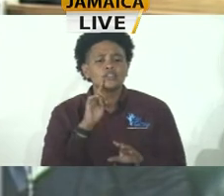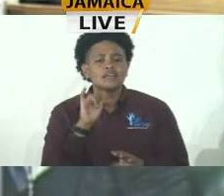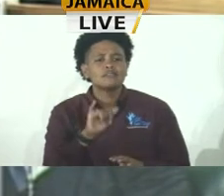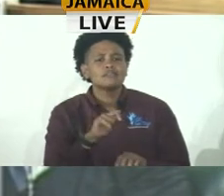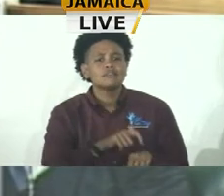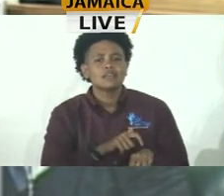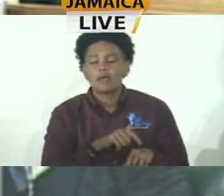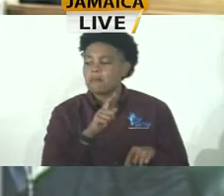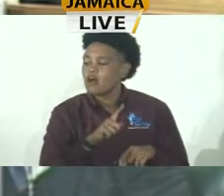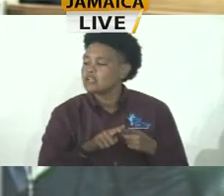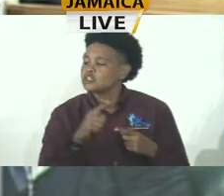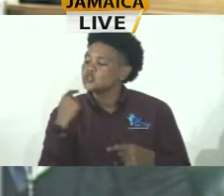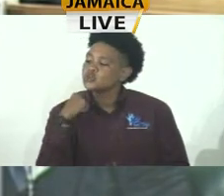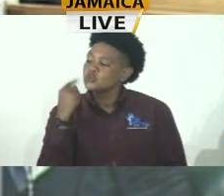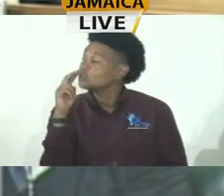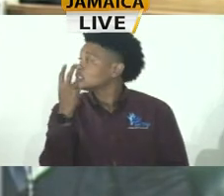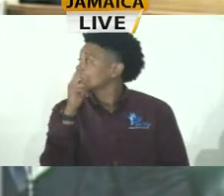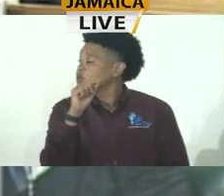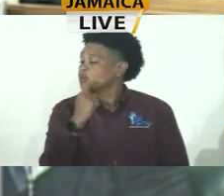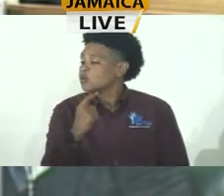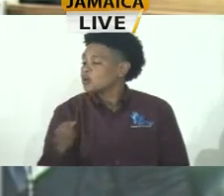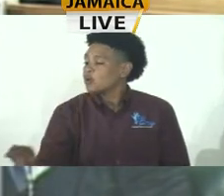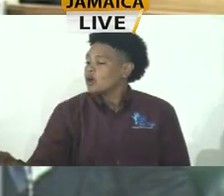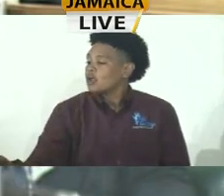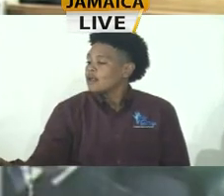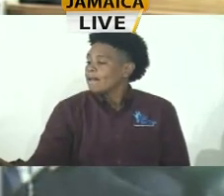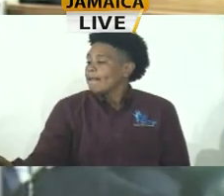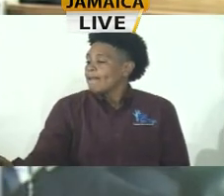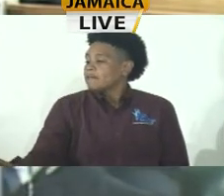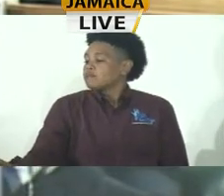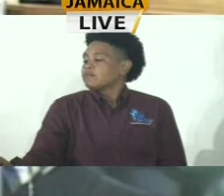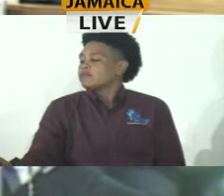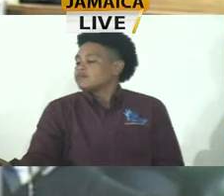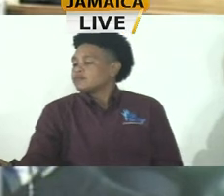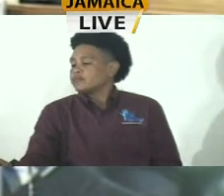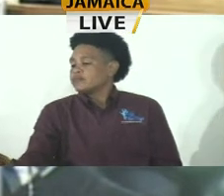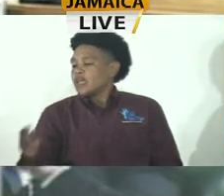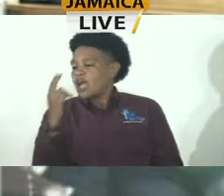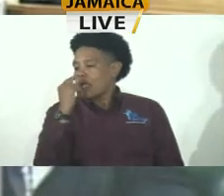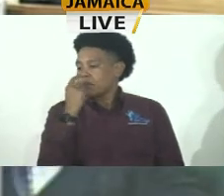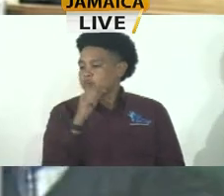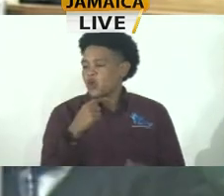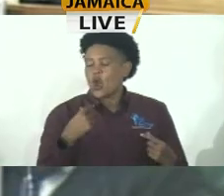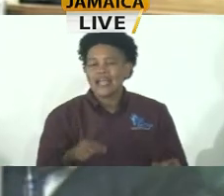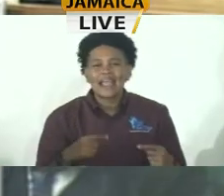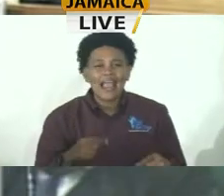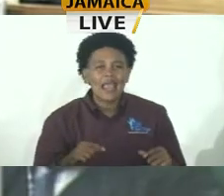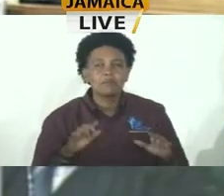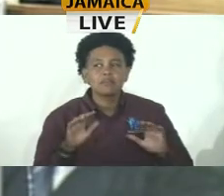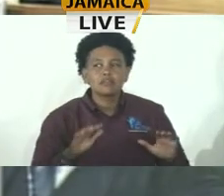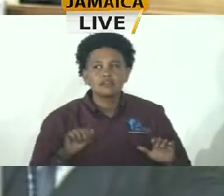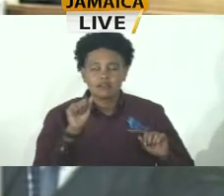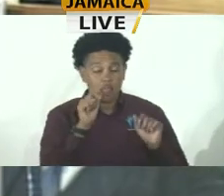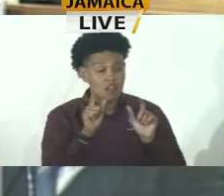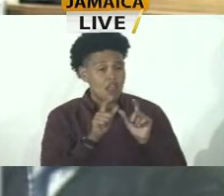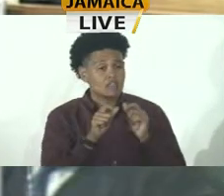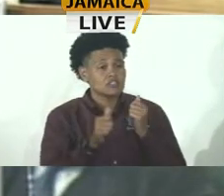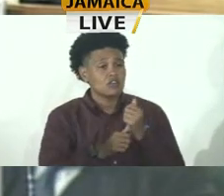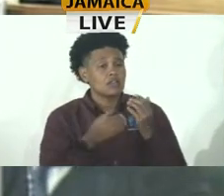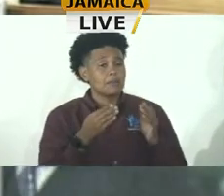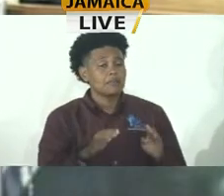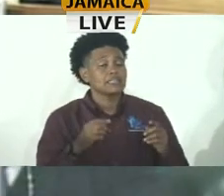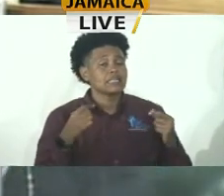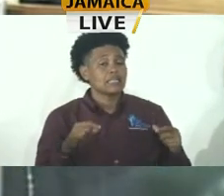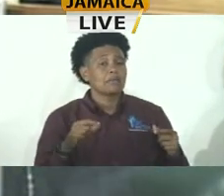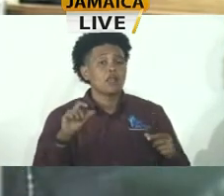until june 2nd 2021 amusement or gaming arcades not licensed under the betting gaming and